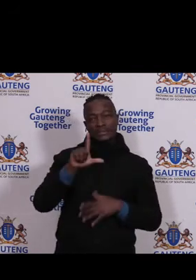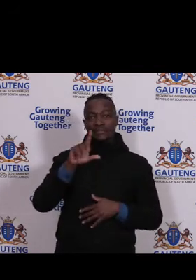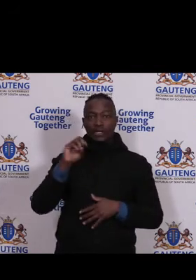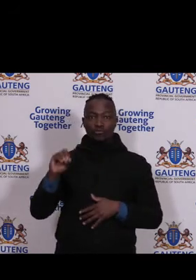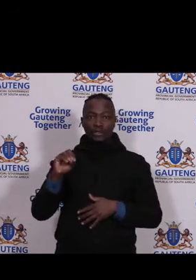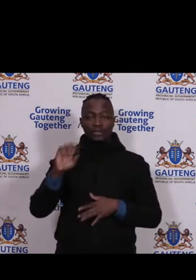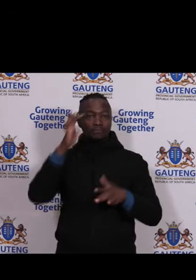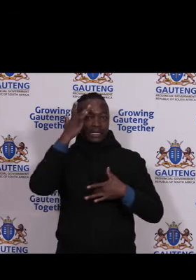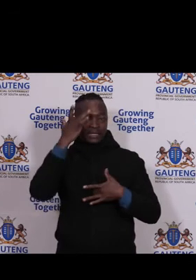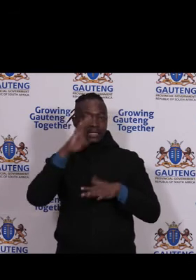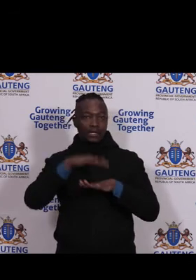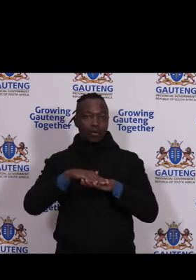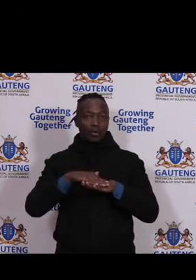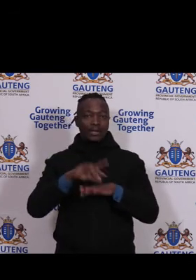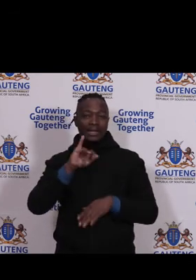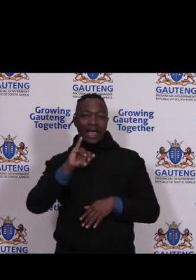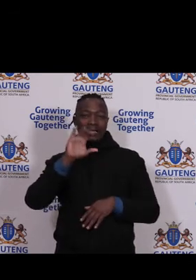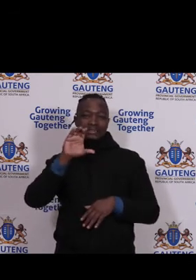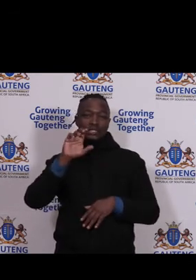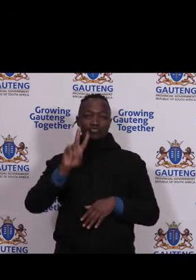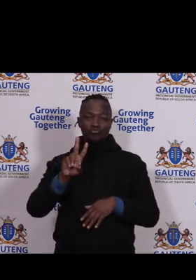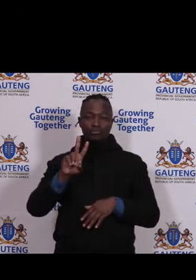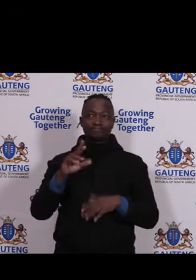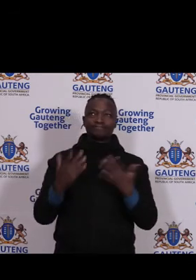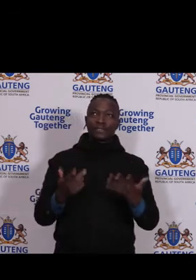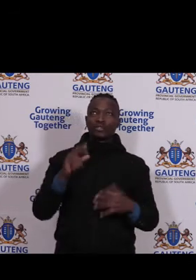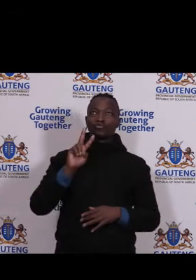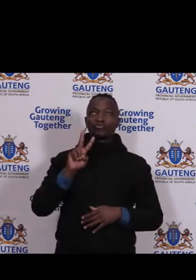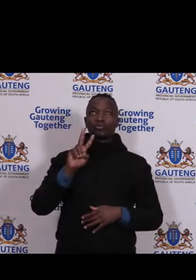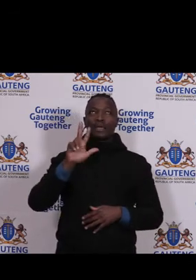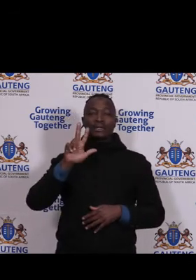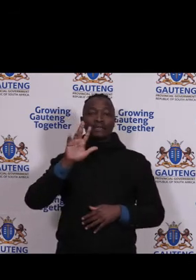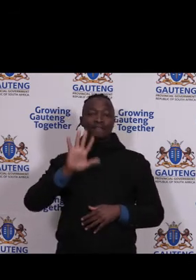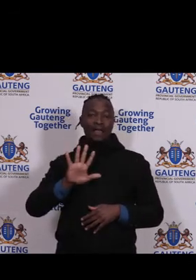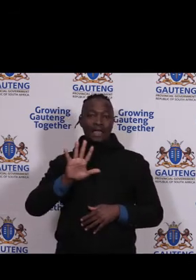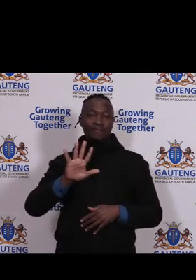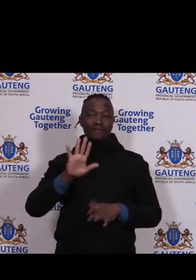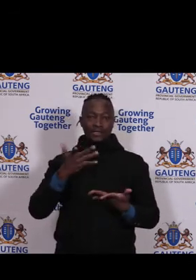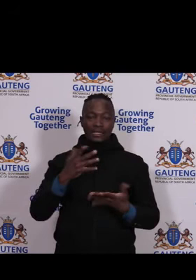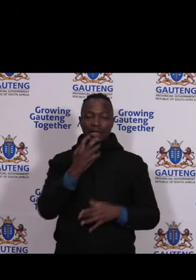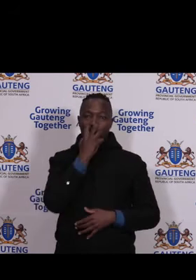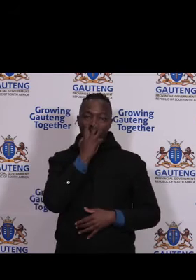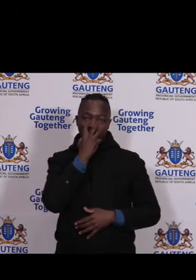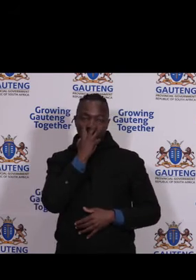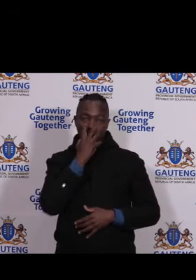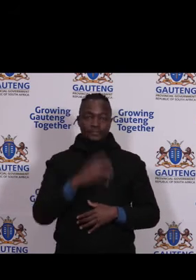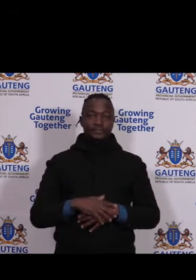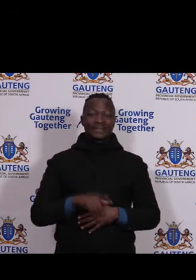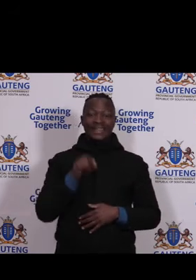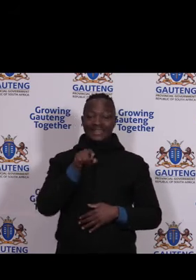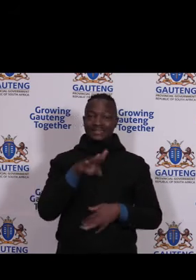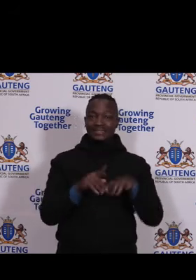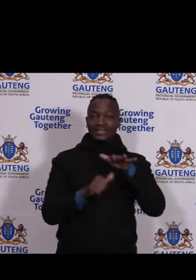on in ICU, but 285 that are on a ventilator. So this is an